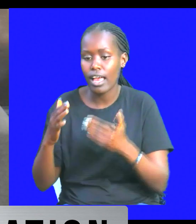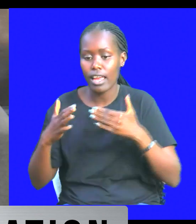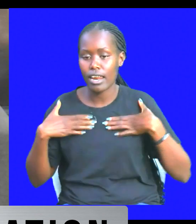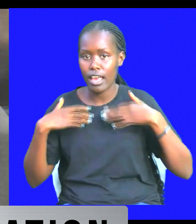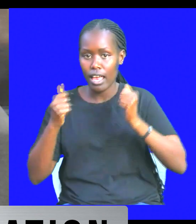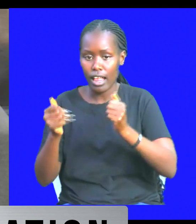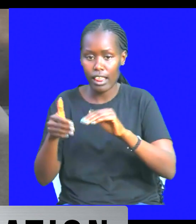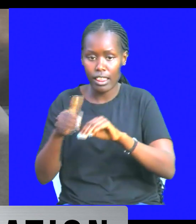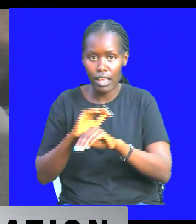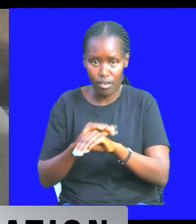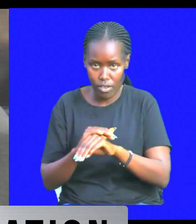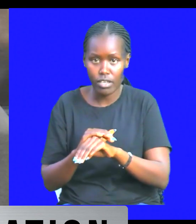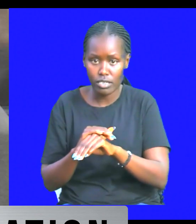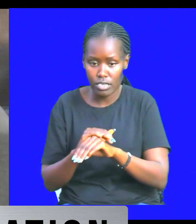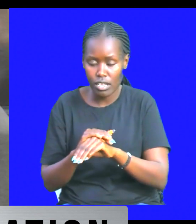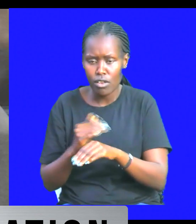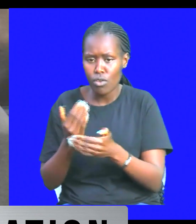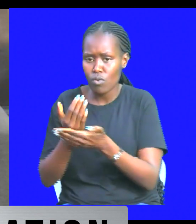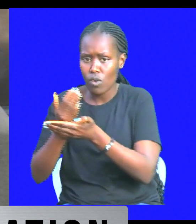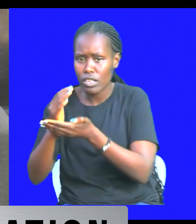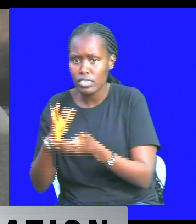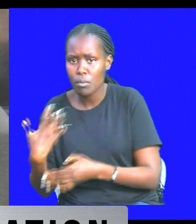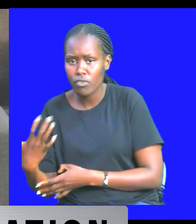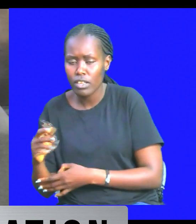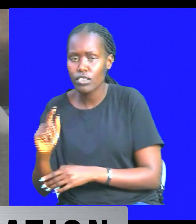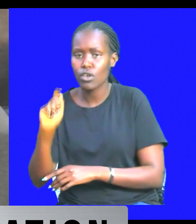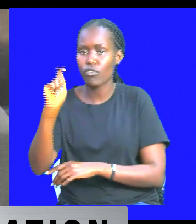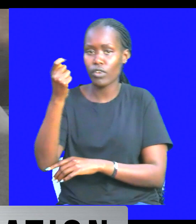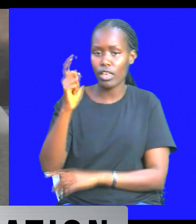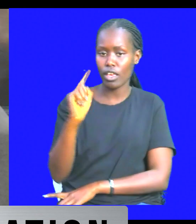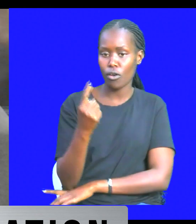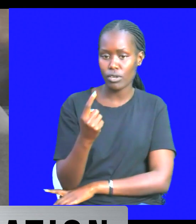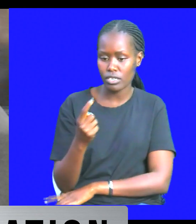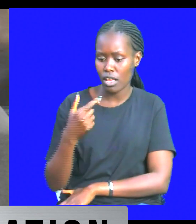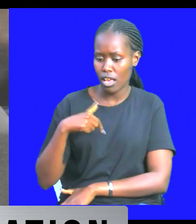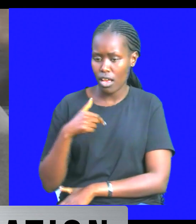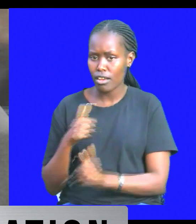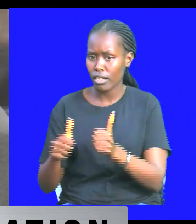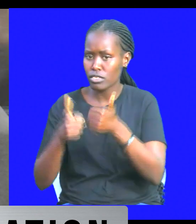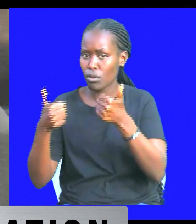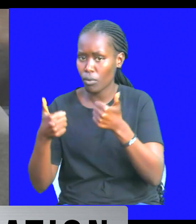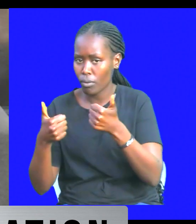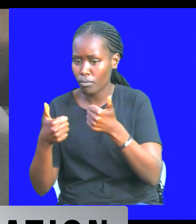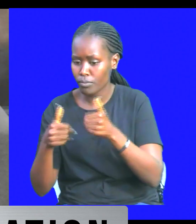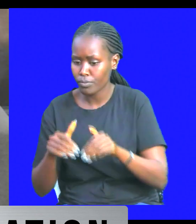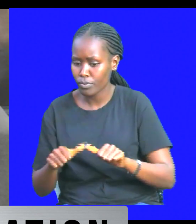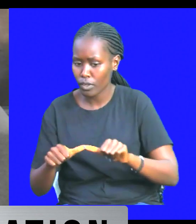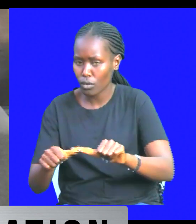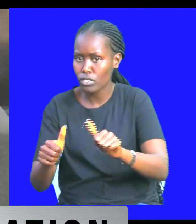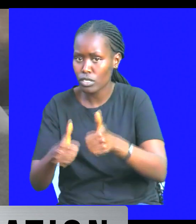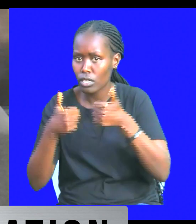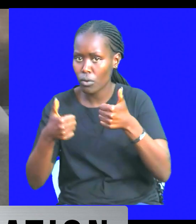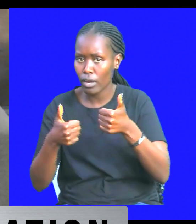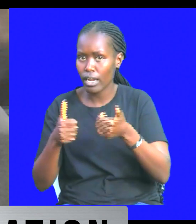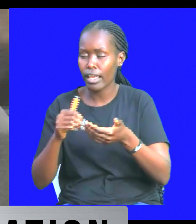that some of the wins of the Kenya Kwanza government? Are we properly on the right track in terms of Mambo's